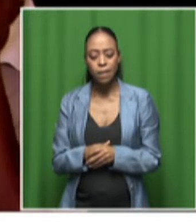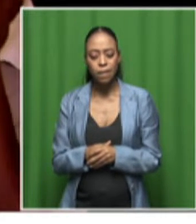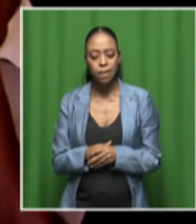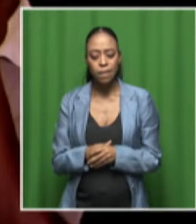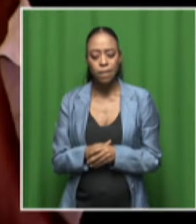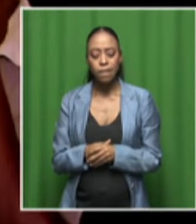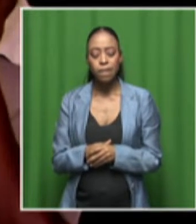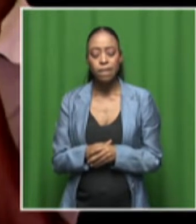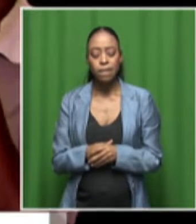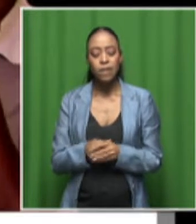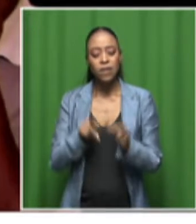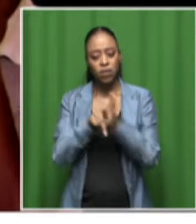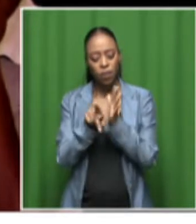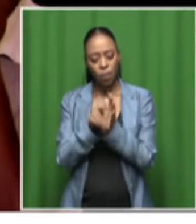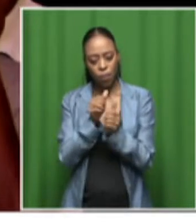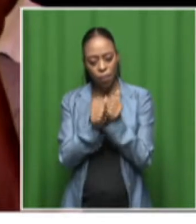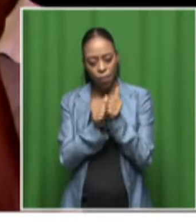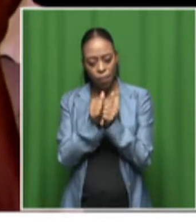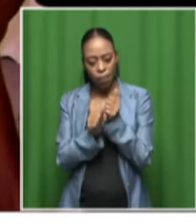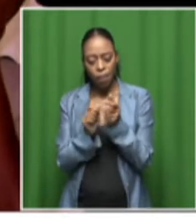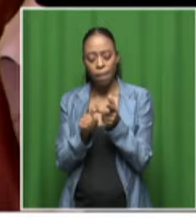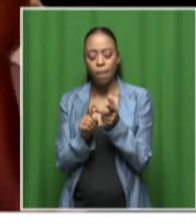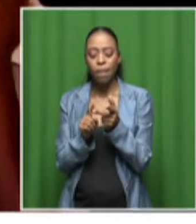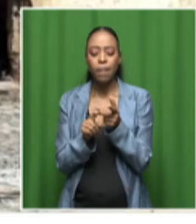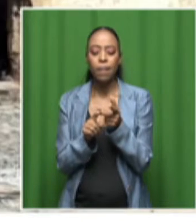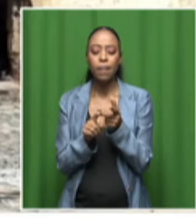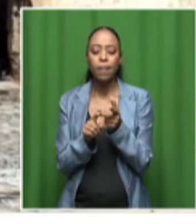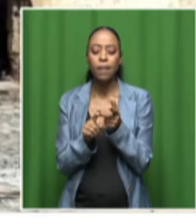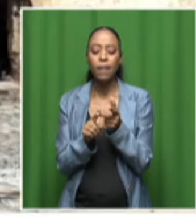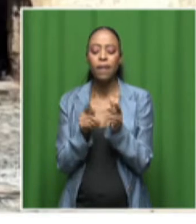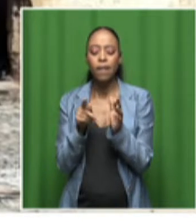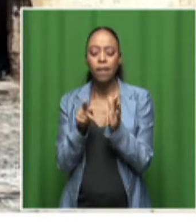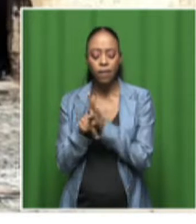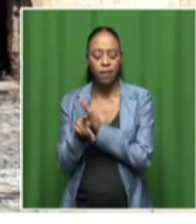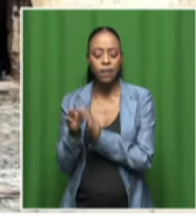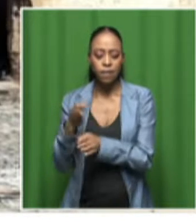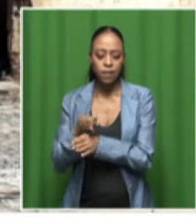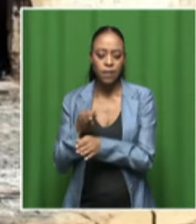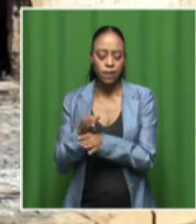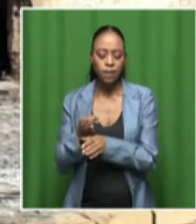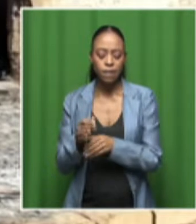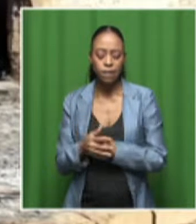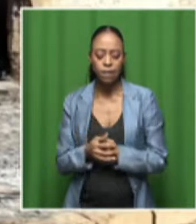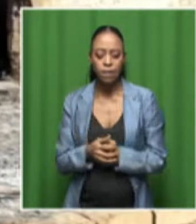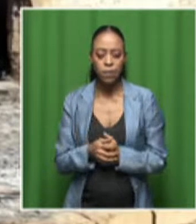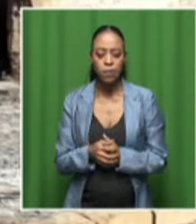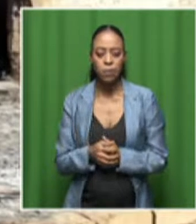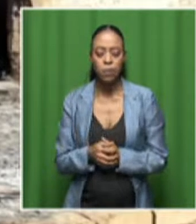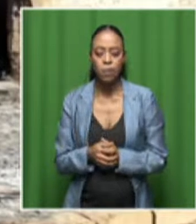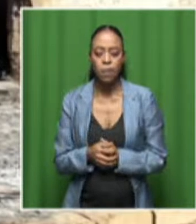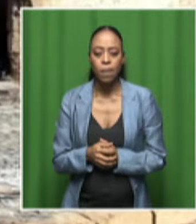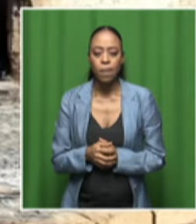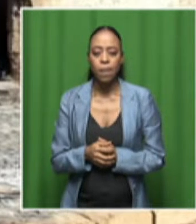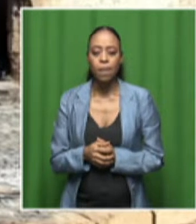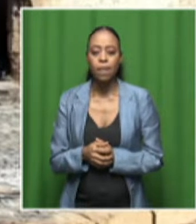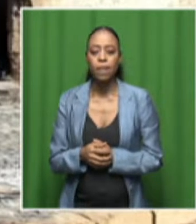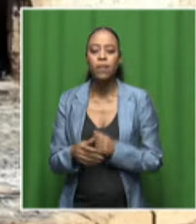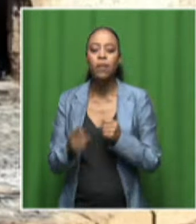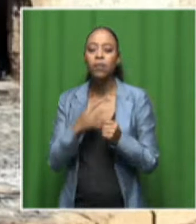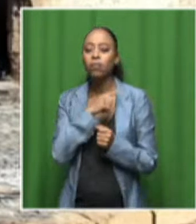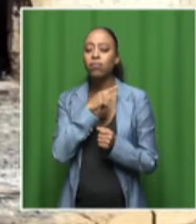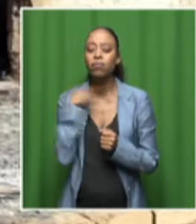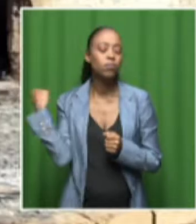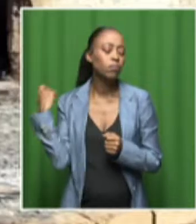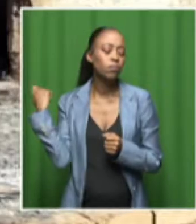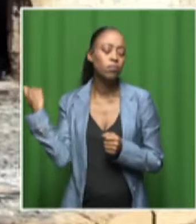They killed the brothers and the father. They were beheaded. And do